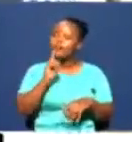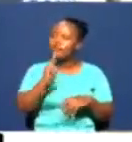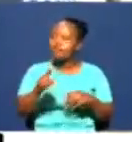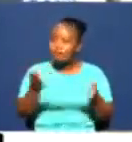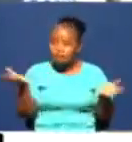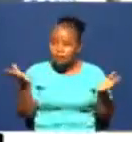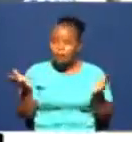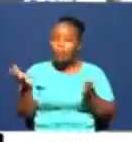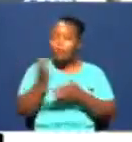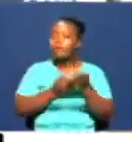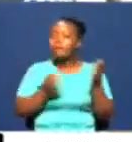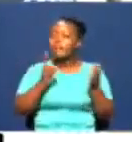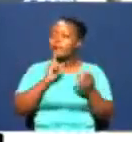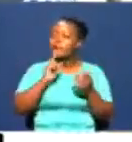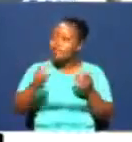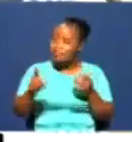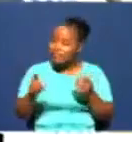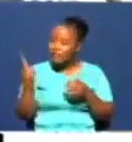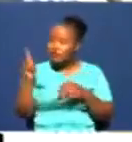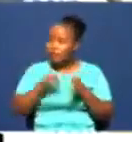were that we must